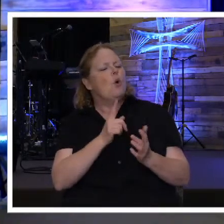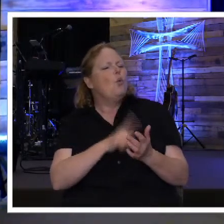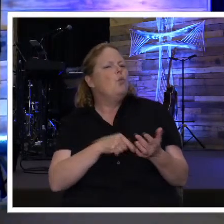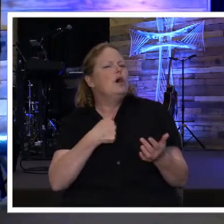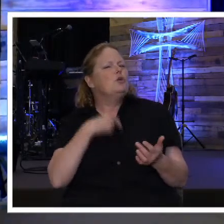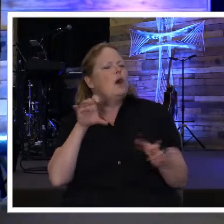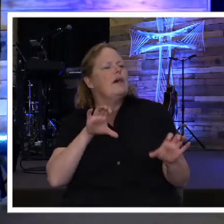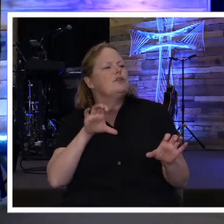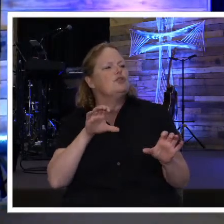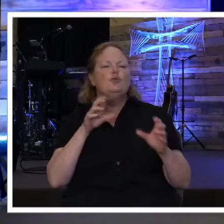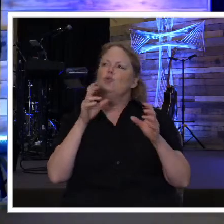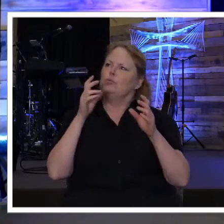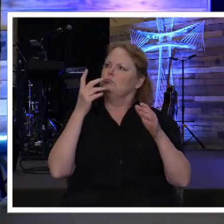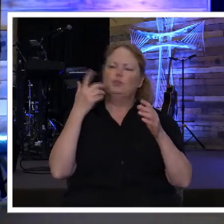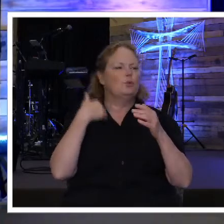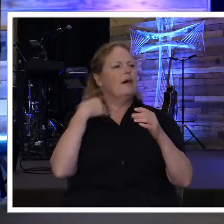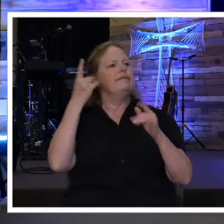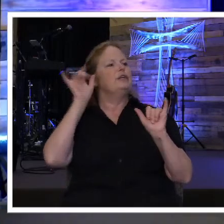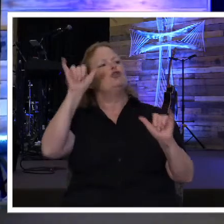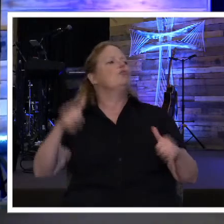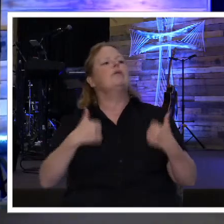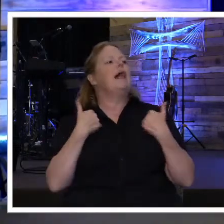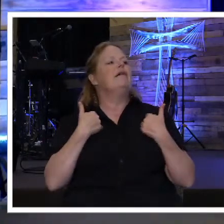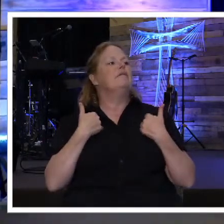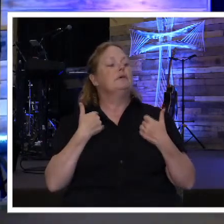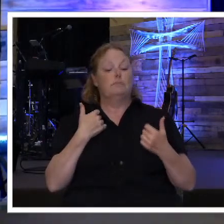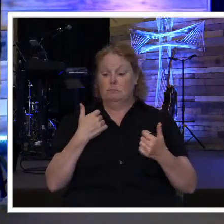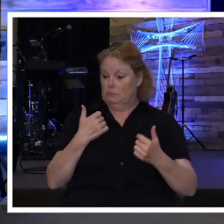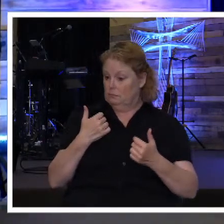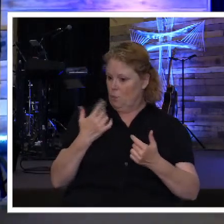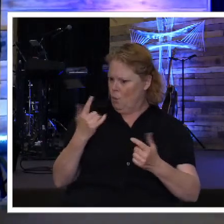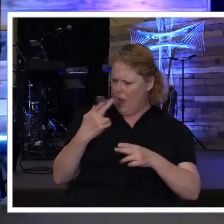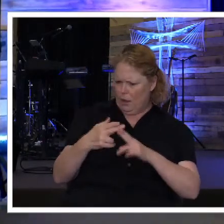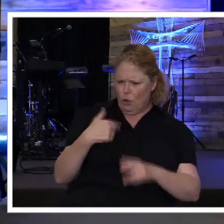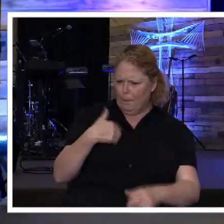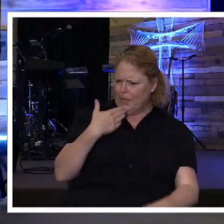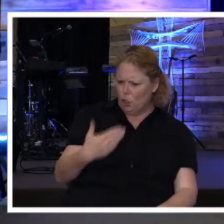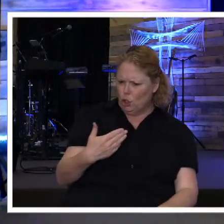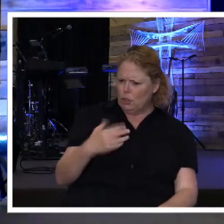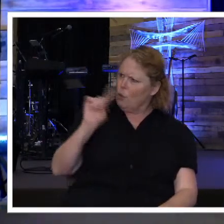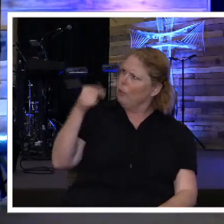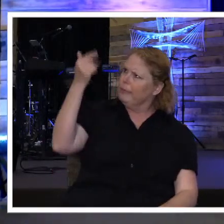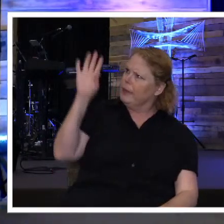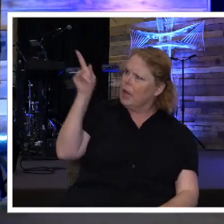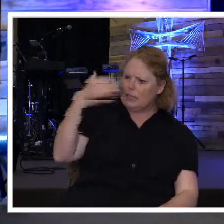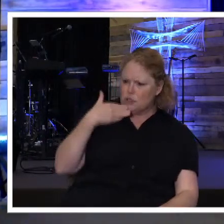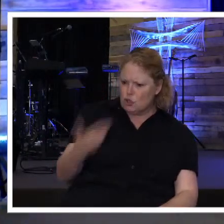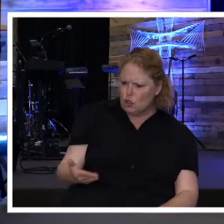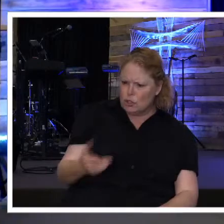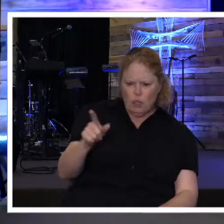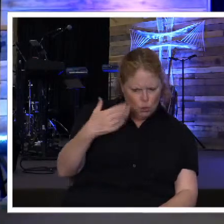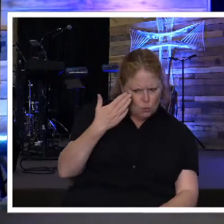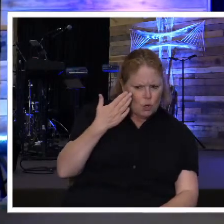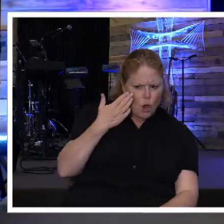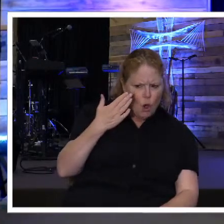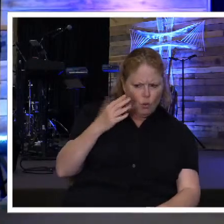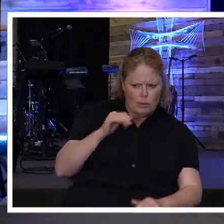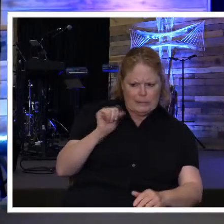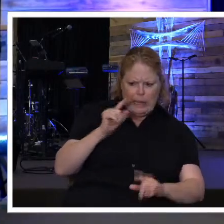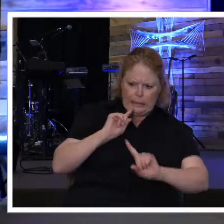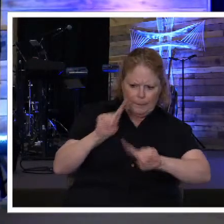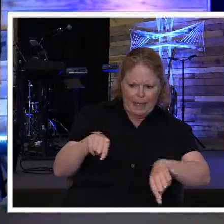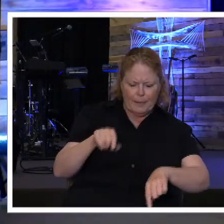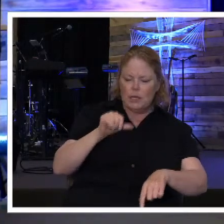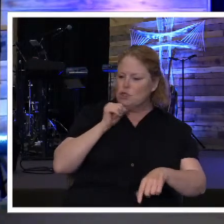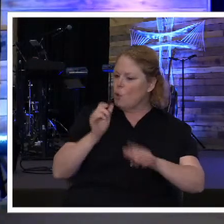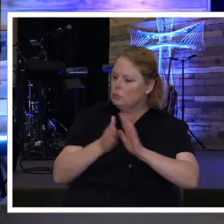I do to inherit eternal life? Why do you call me good? Jesus answered, no one is good except God alone. You know the commandments. You shall